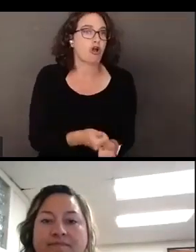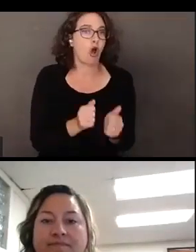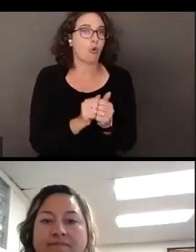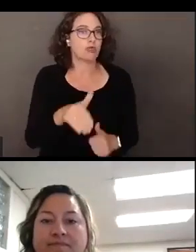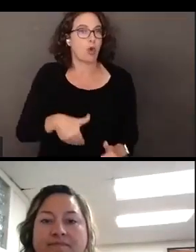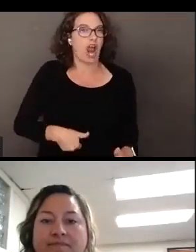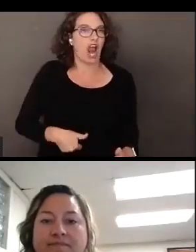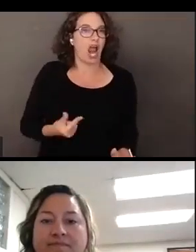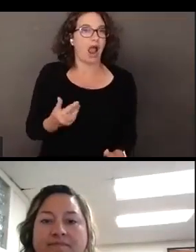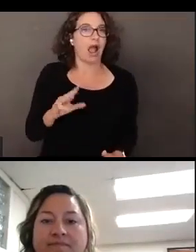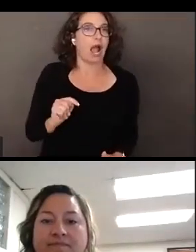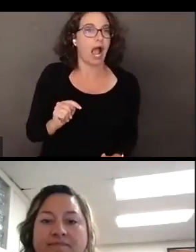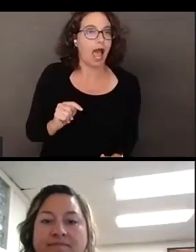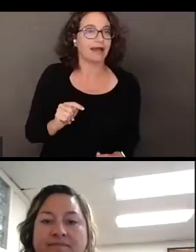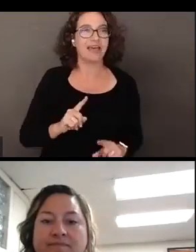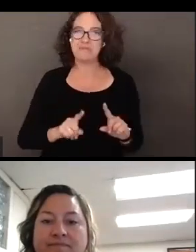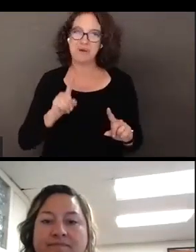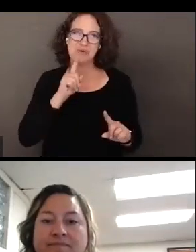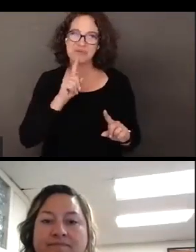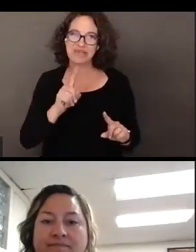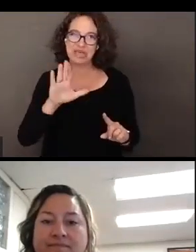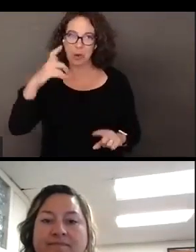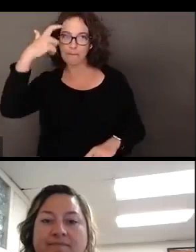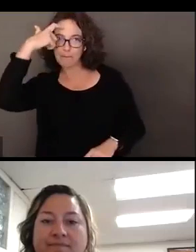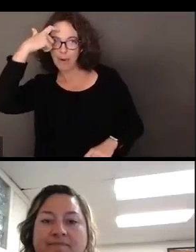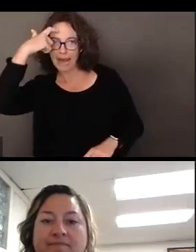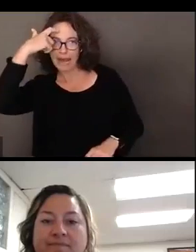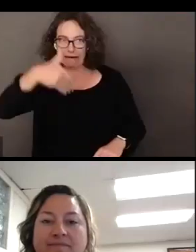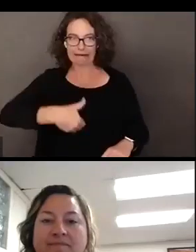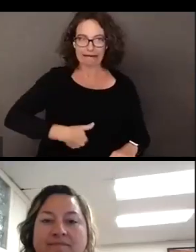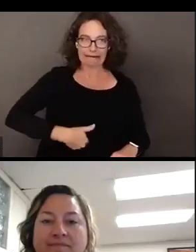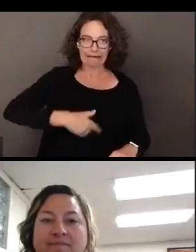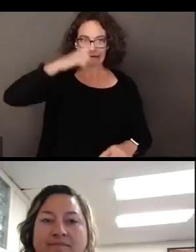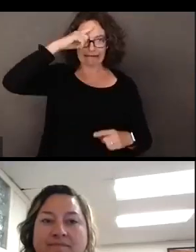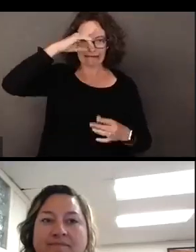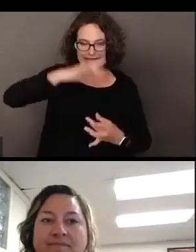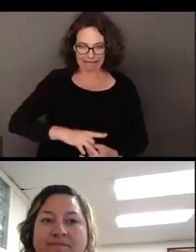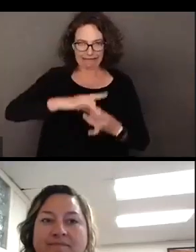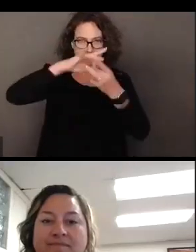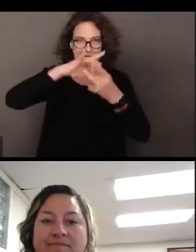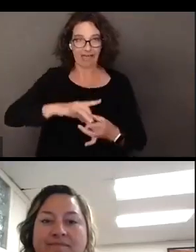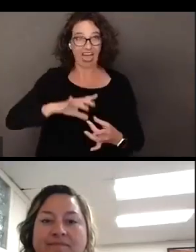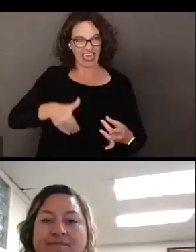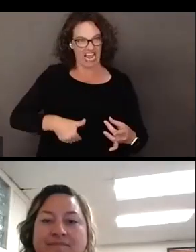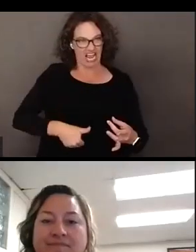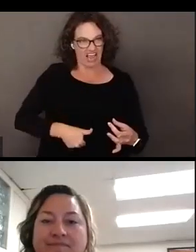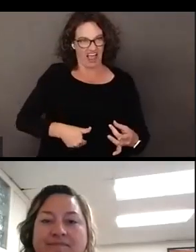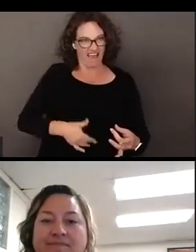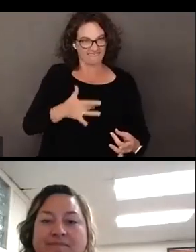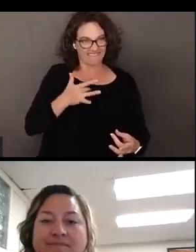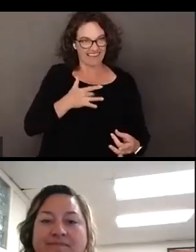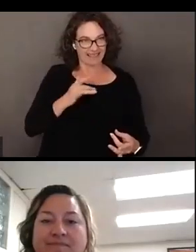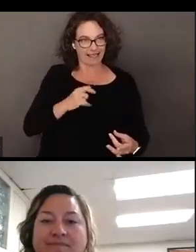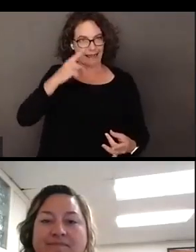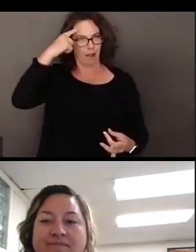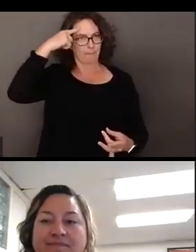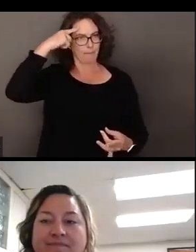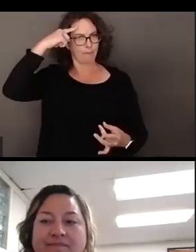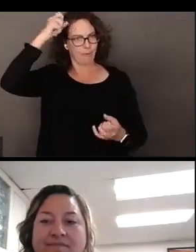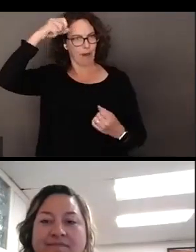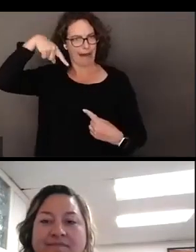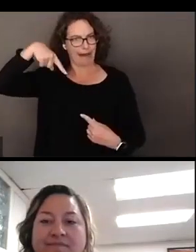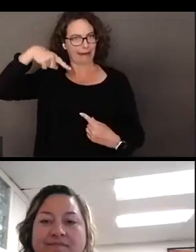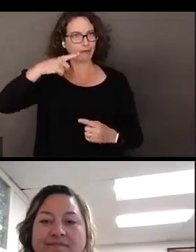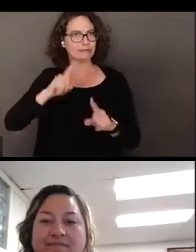really your brain and your gut are connected. And so when you get that gut feeling, it's almost like a brain response, right? So it just, it's such